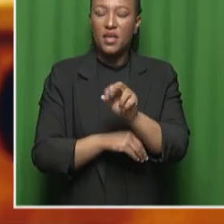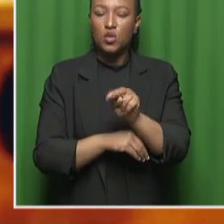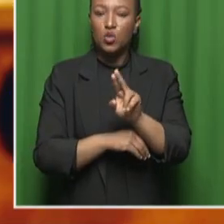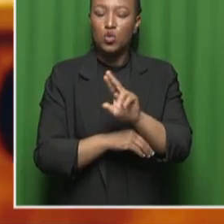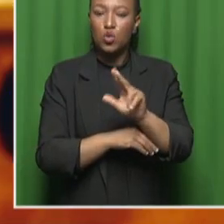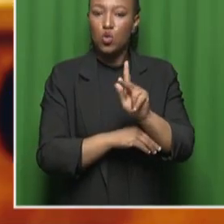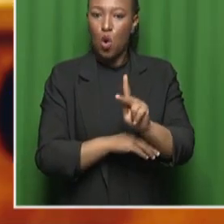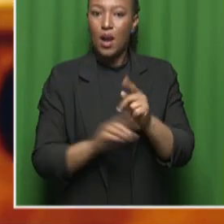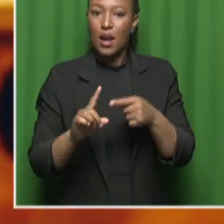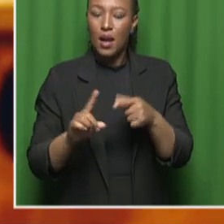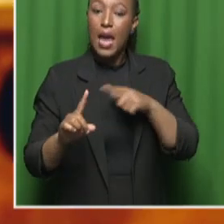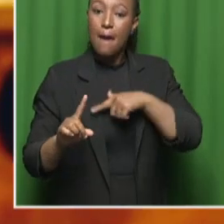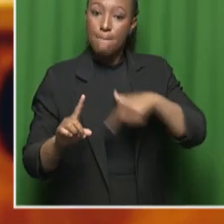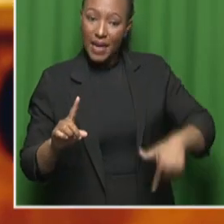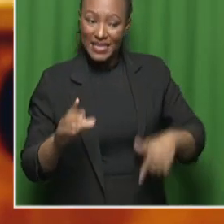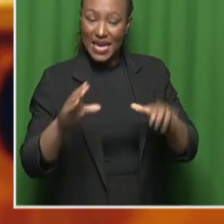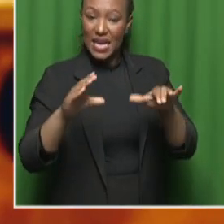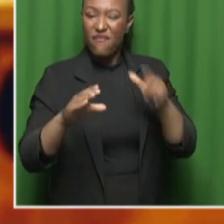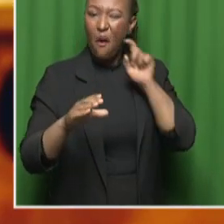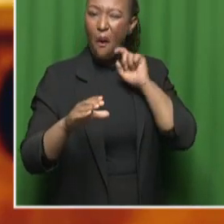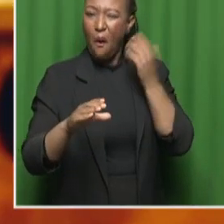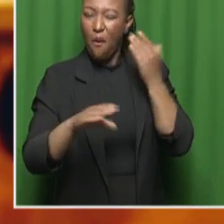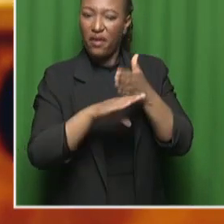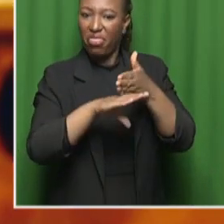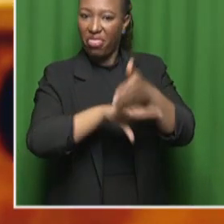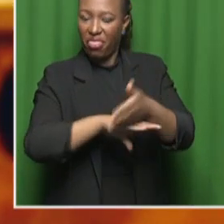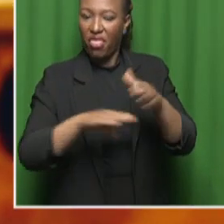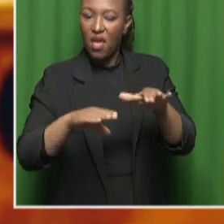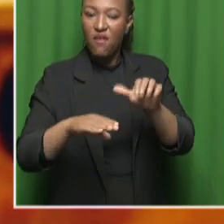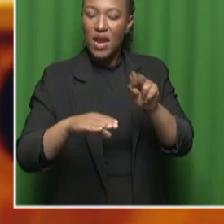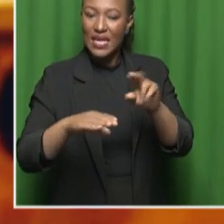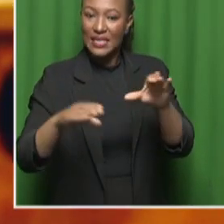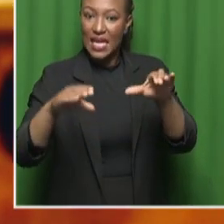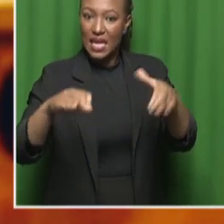president of the ANC Veterans League, Dr. Snuki Zikalala, and